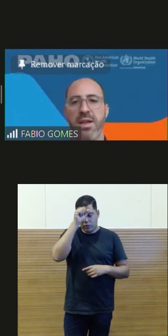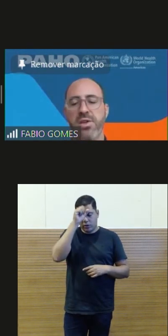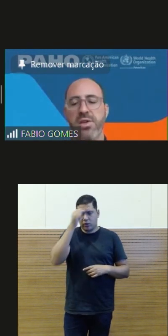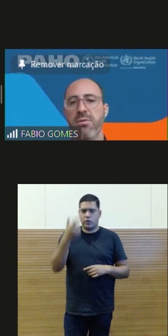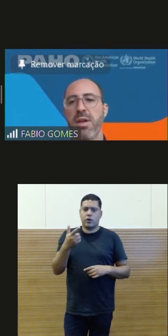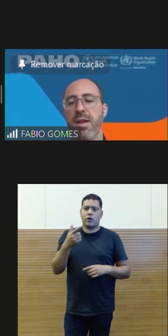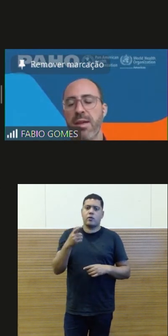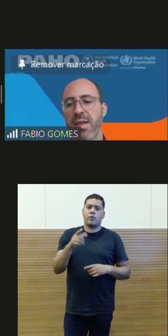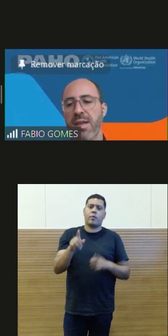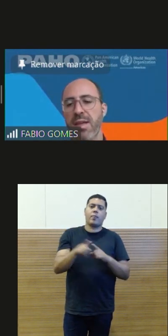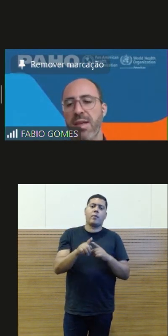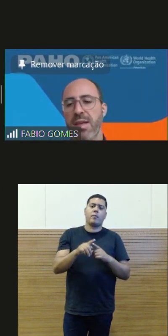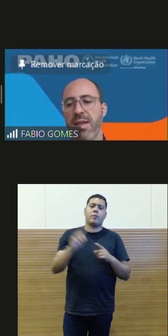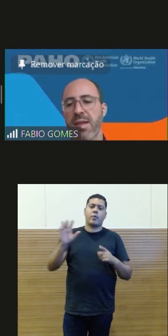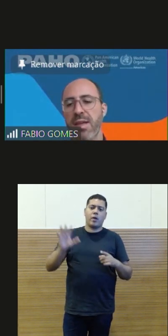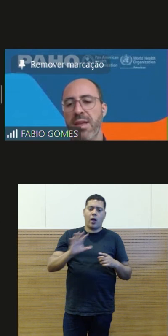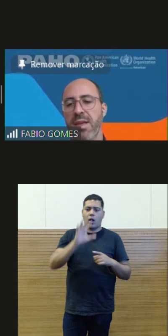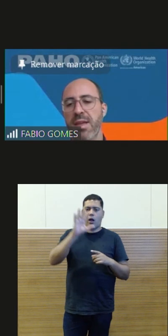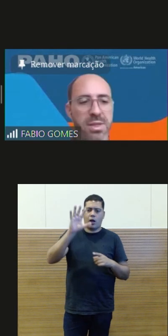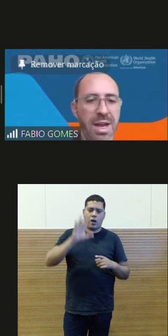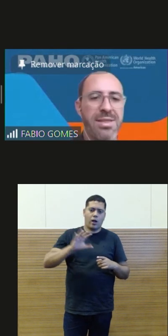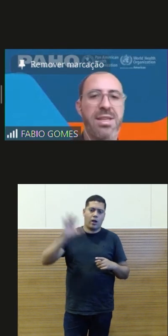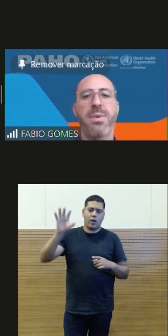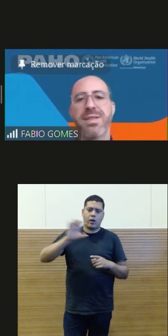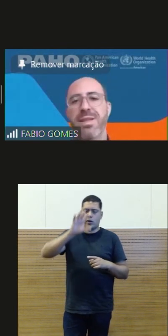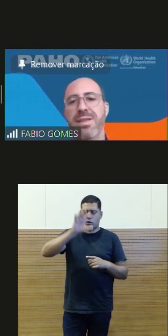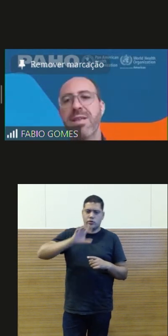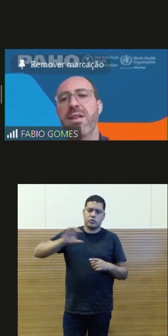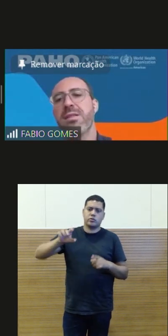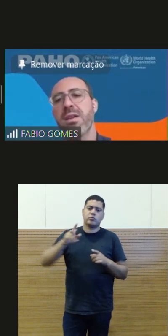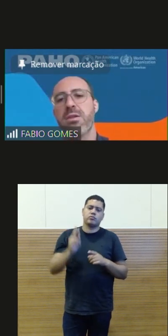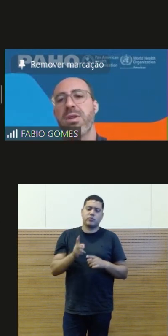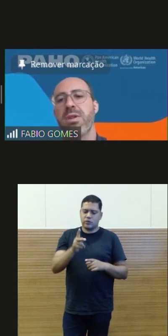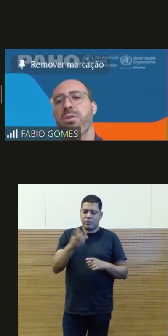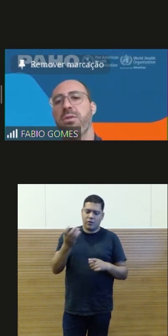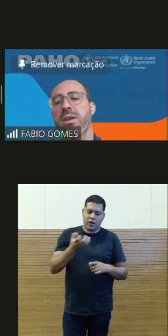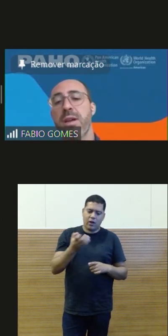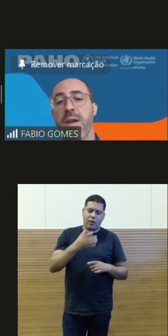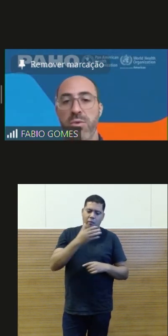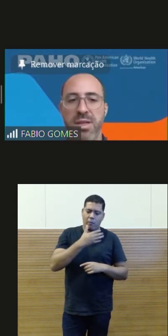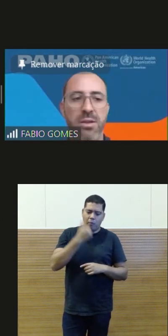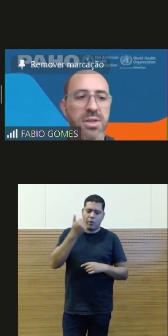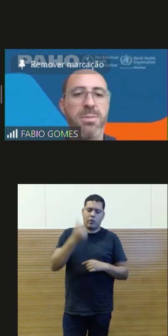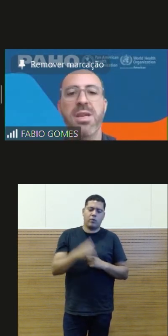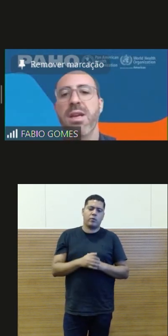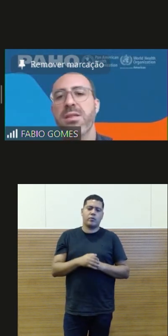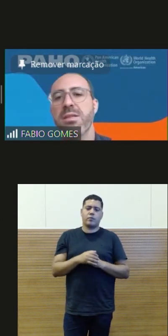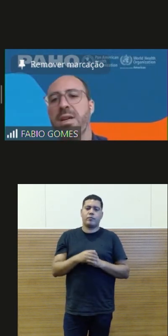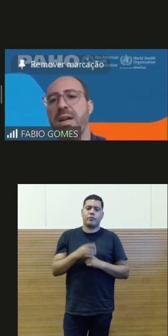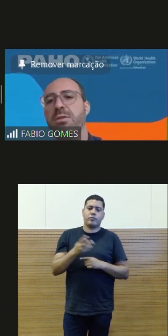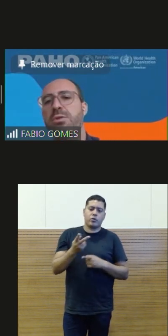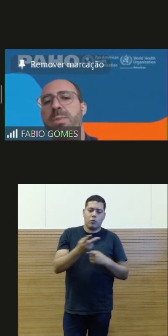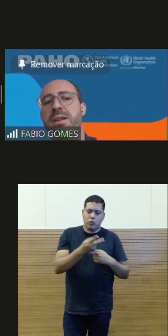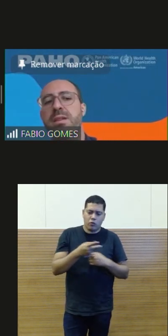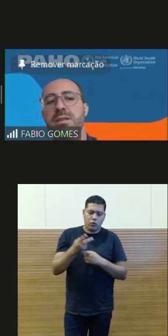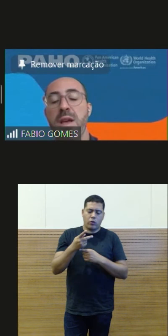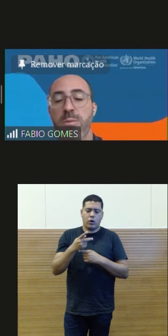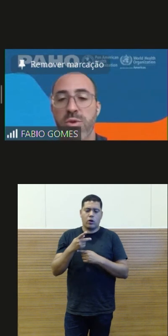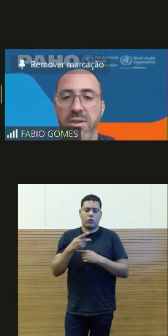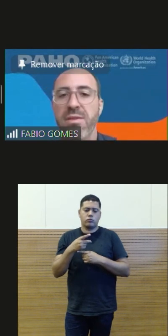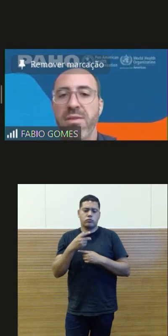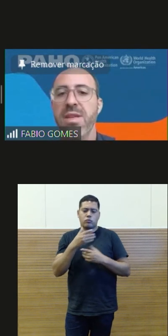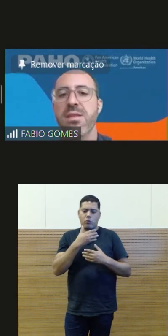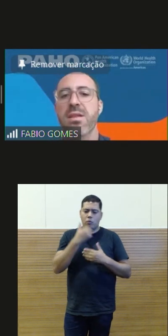this process of learning that the region has, of seeking regulatory